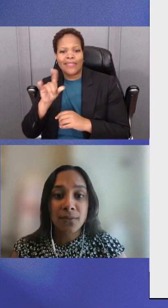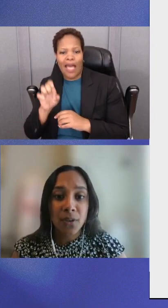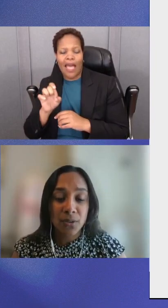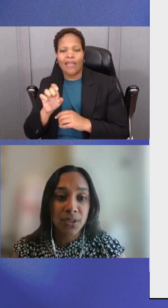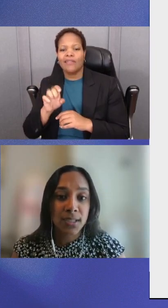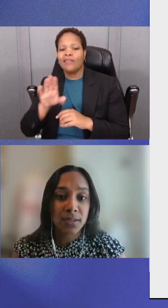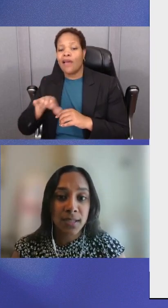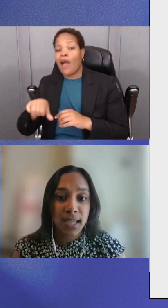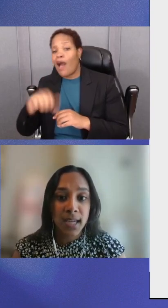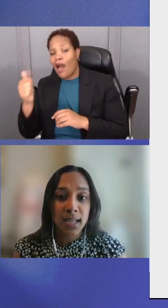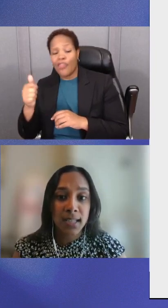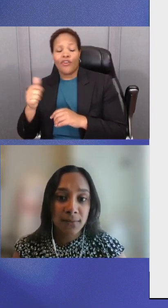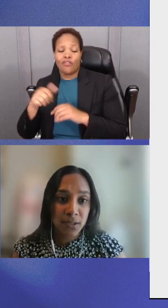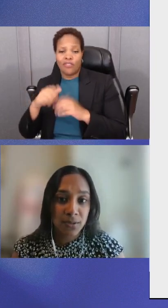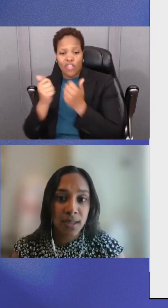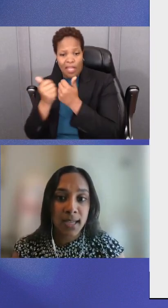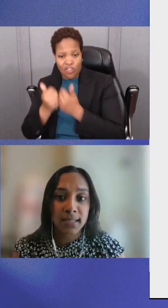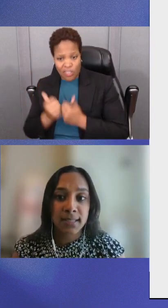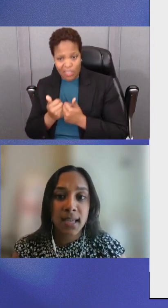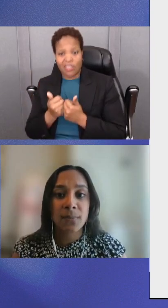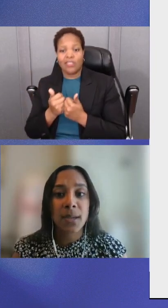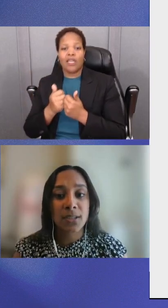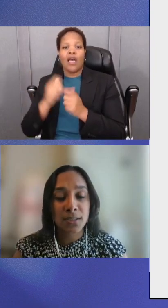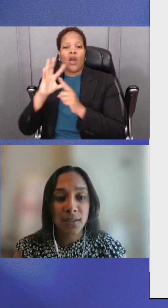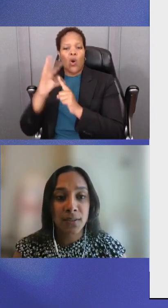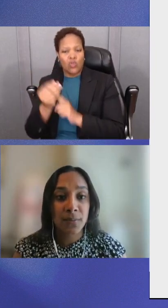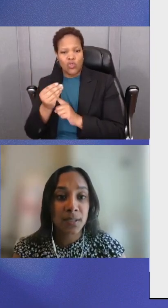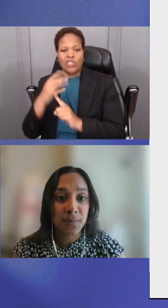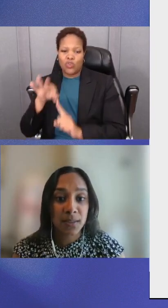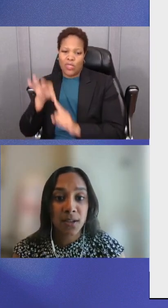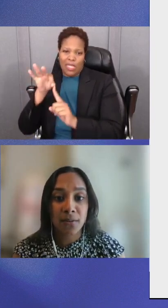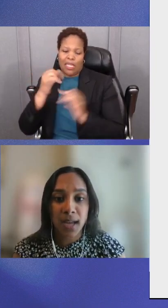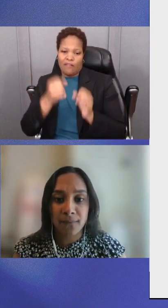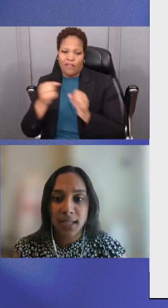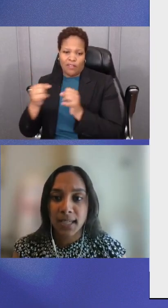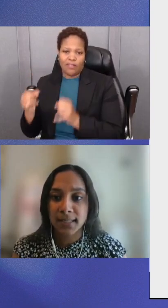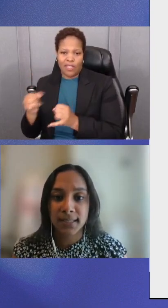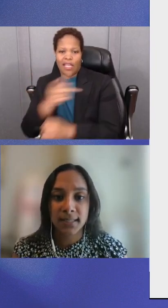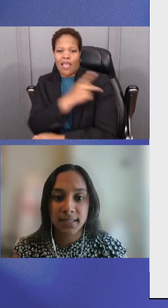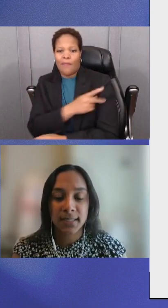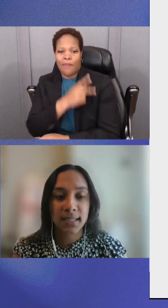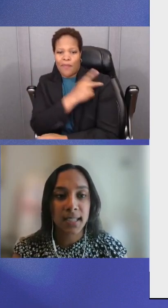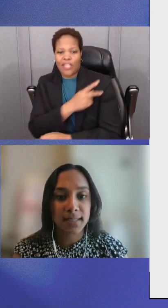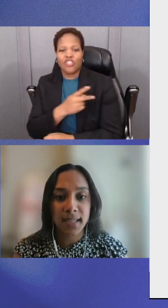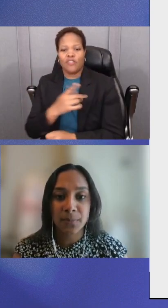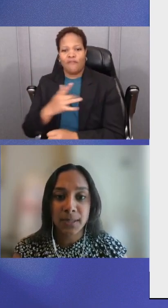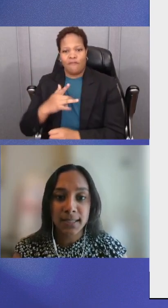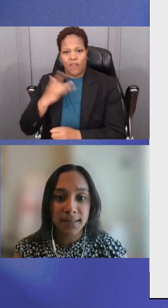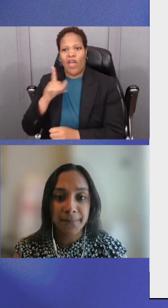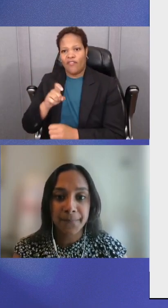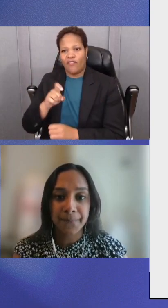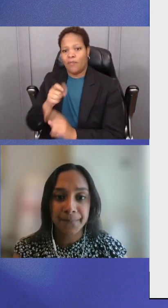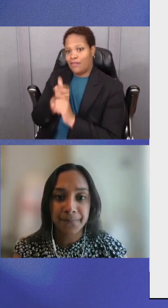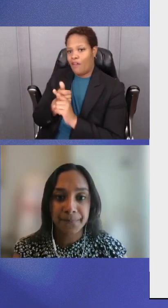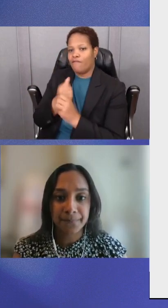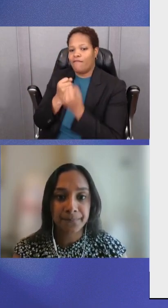notion of culture is unique and individualized, and patients feel they must be their own advocates. Next slide, please.